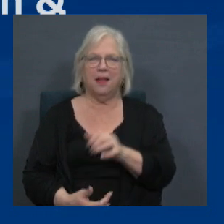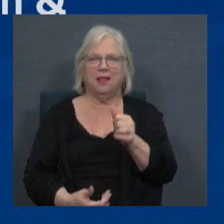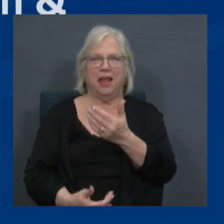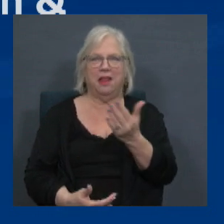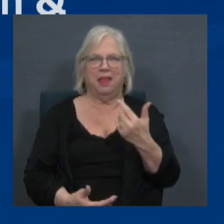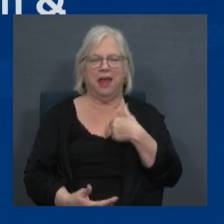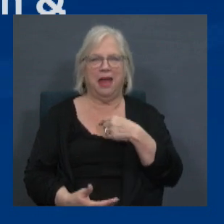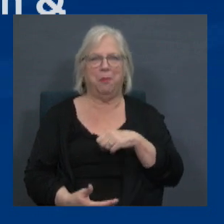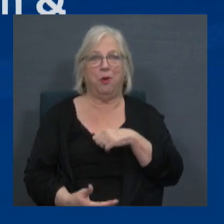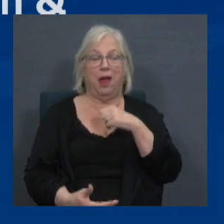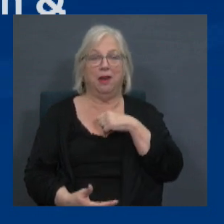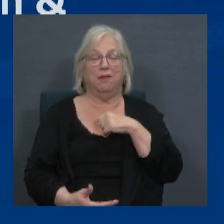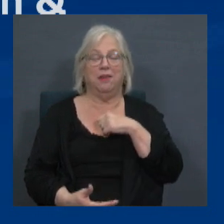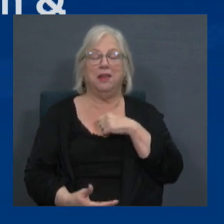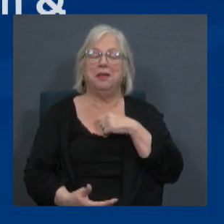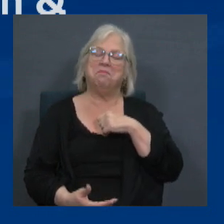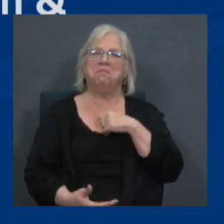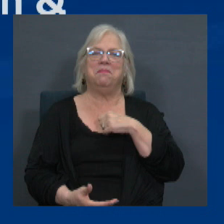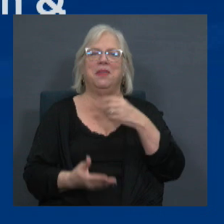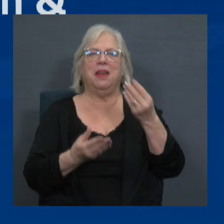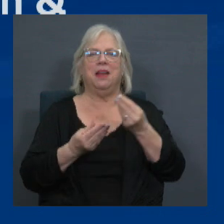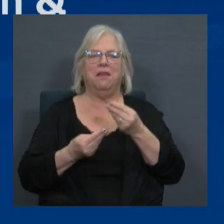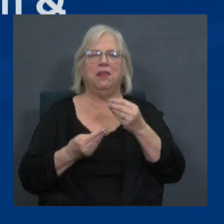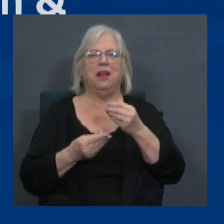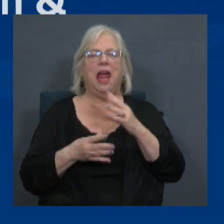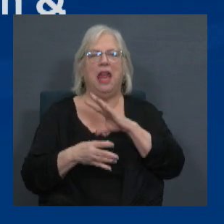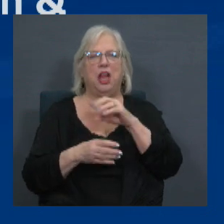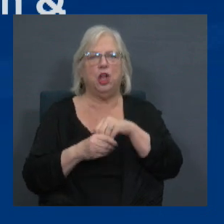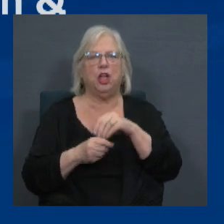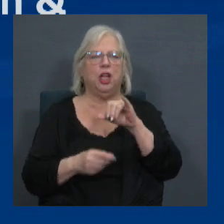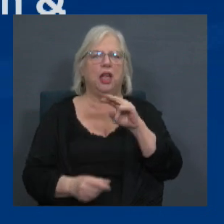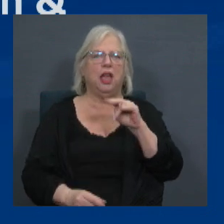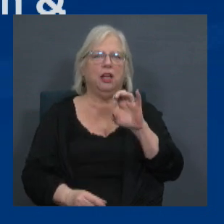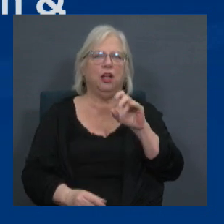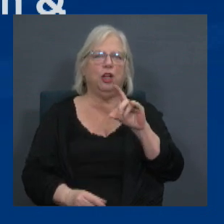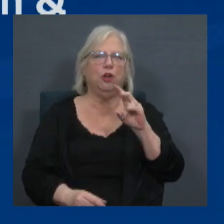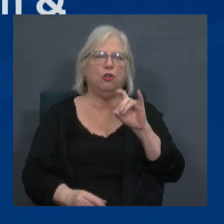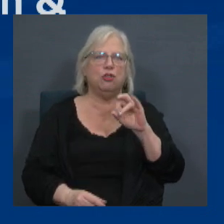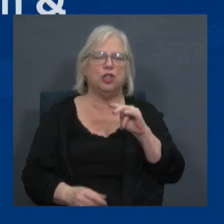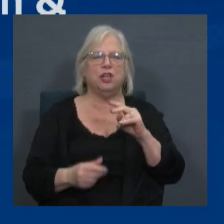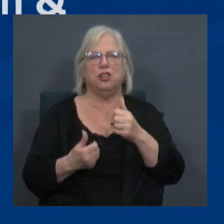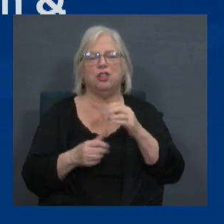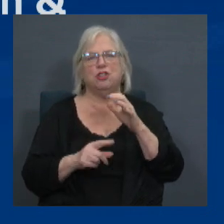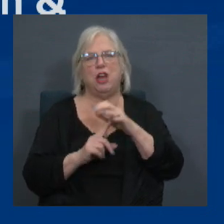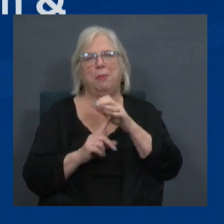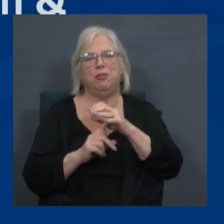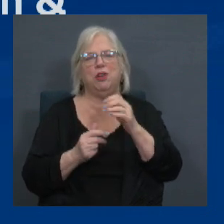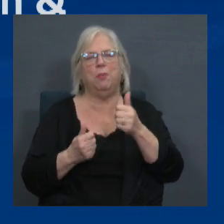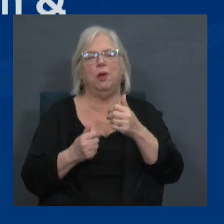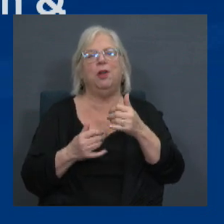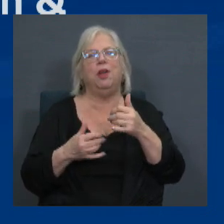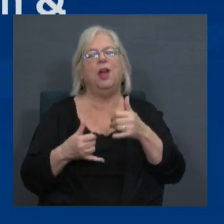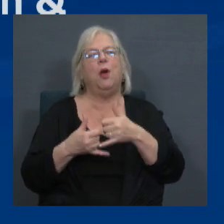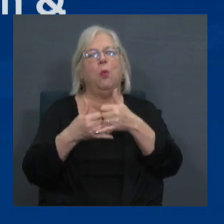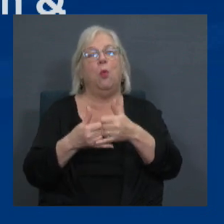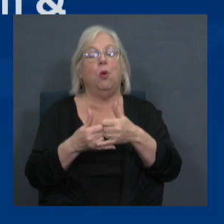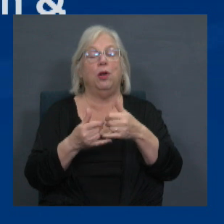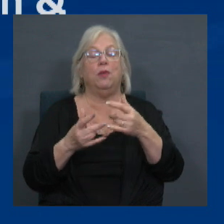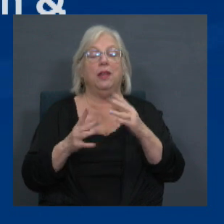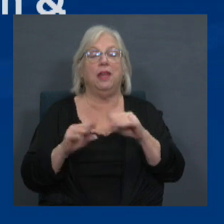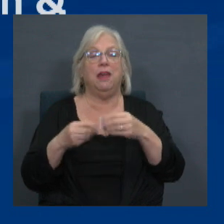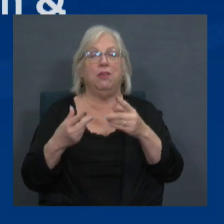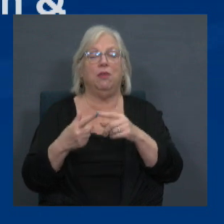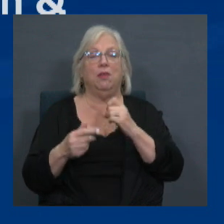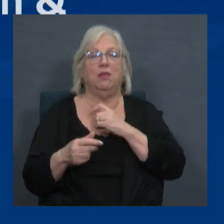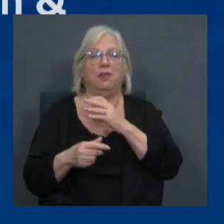of is that we were presented an Inclusion Championship Award. This award was given to our staff and presented by the